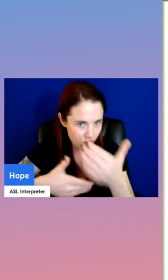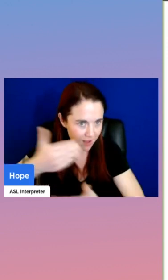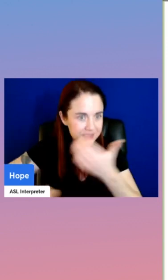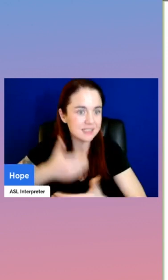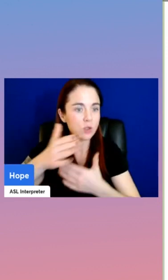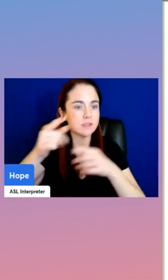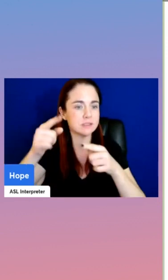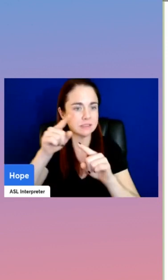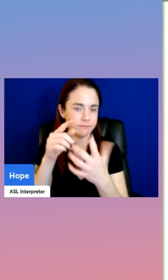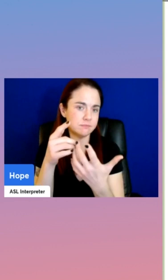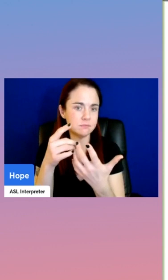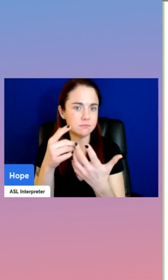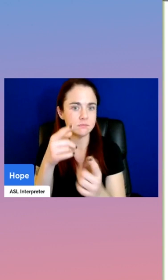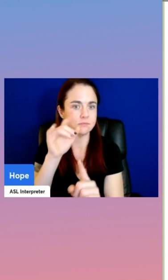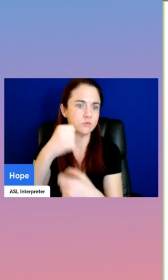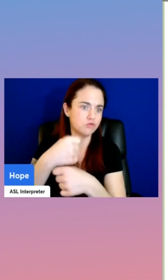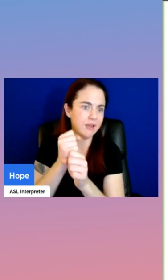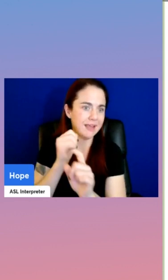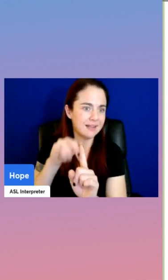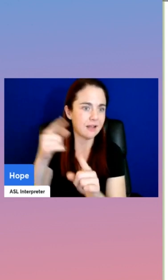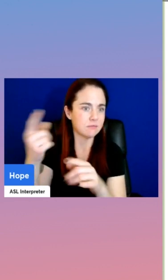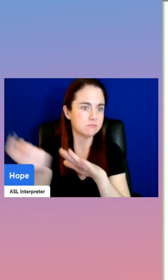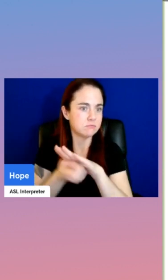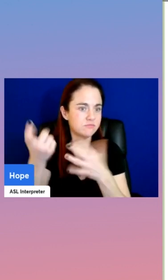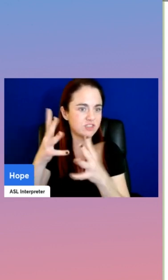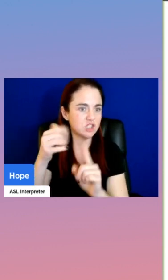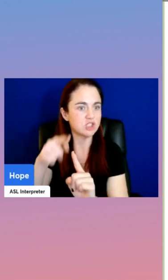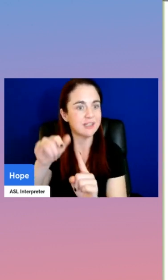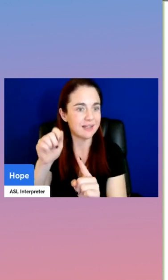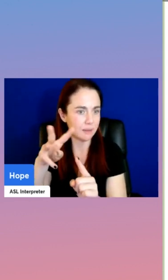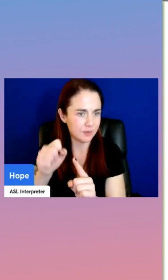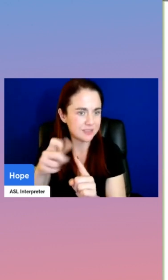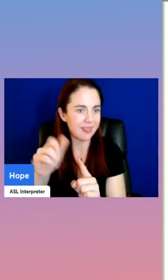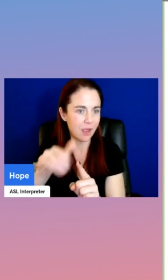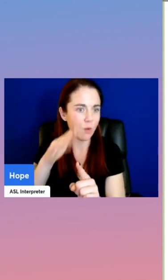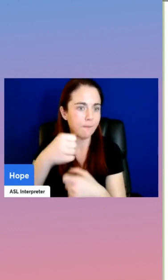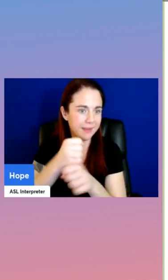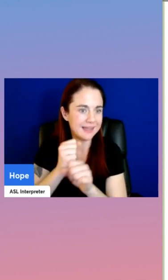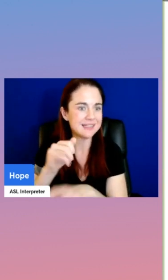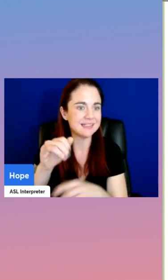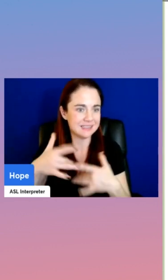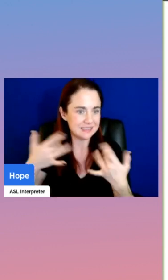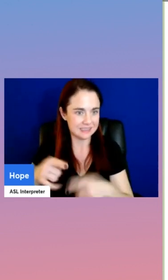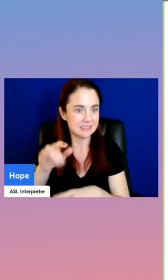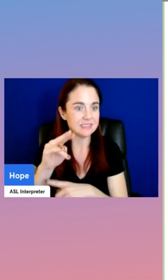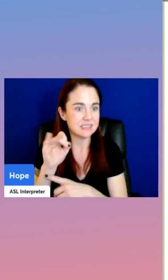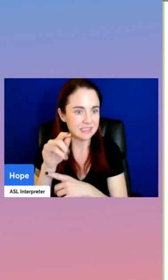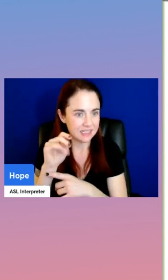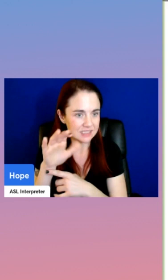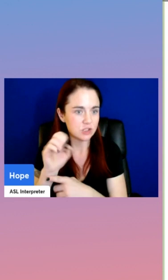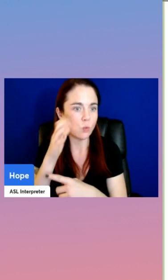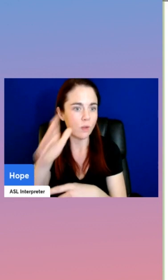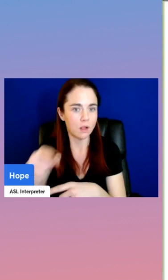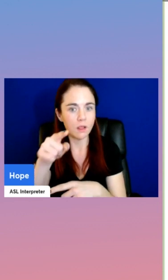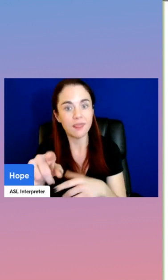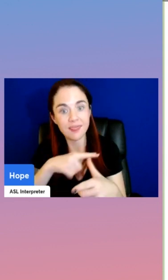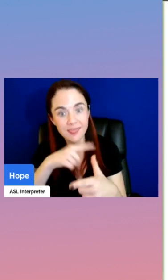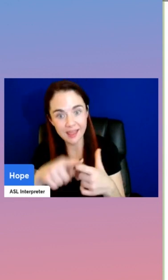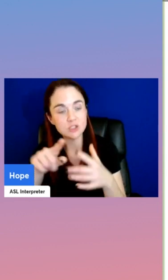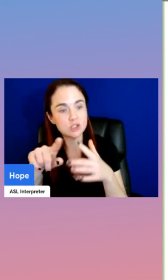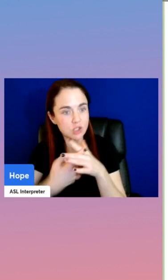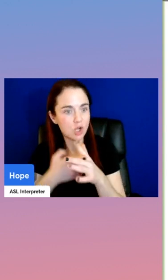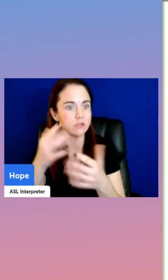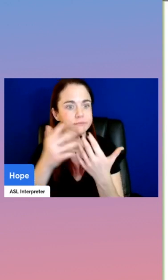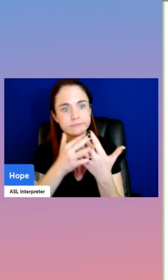ephemeral instance. So in AWS, it spins an ephemeral EC2 instance, which will execute the sequence of shell scripts,